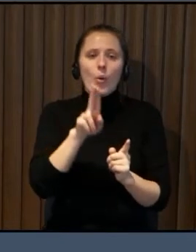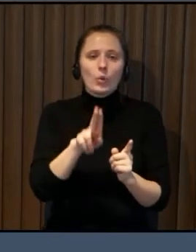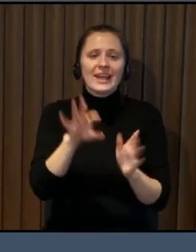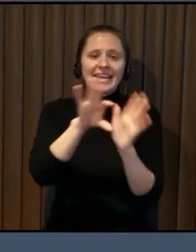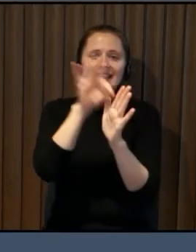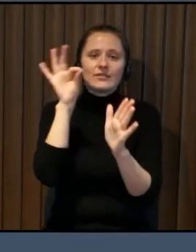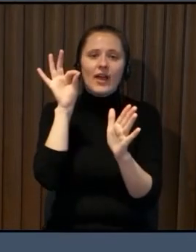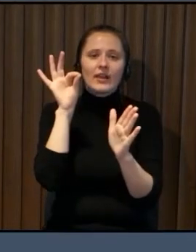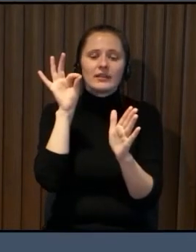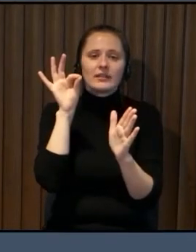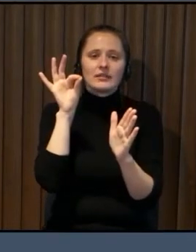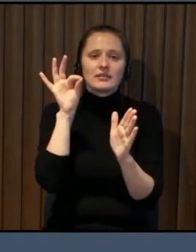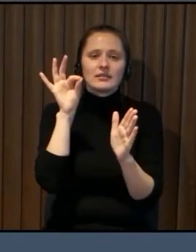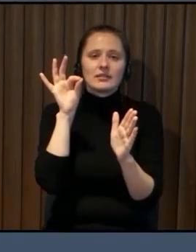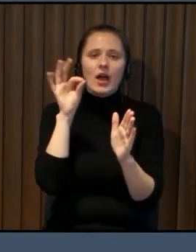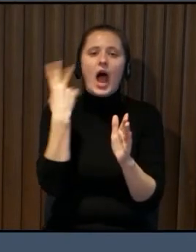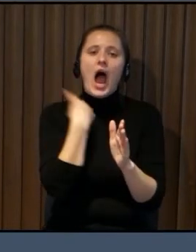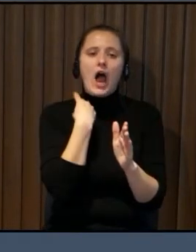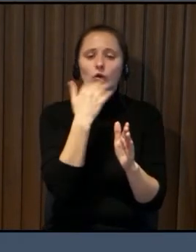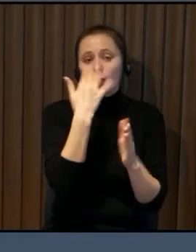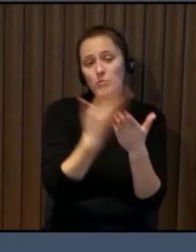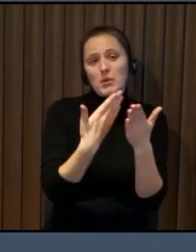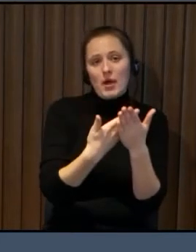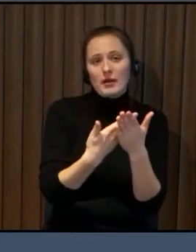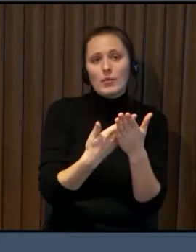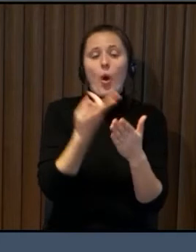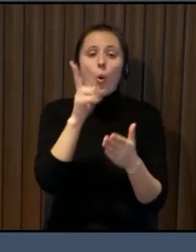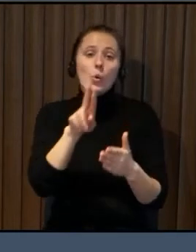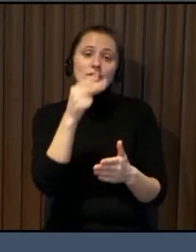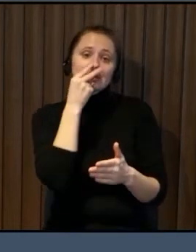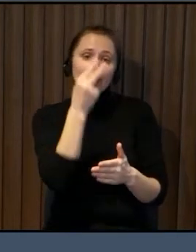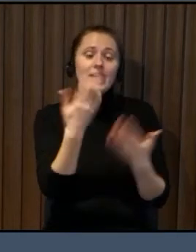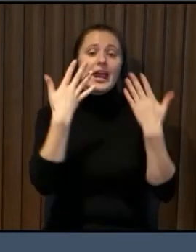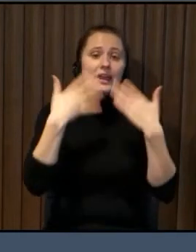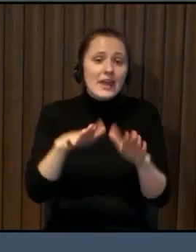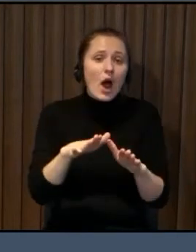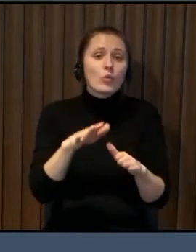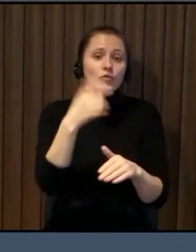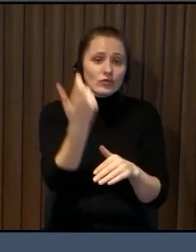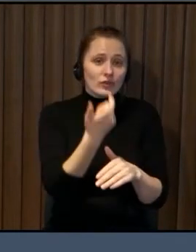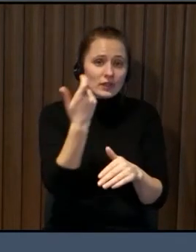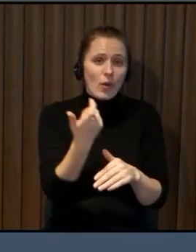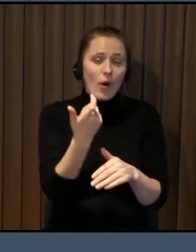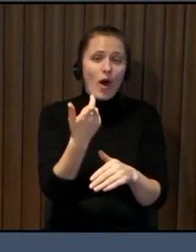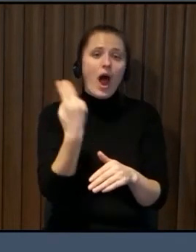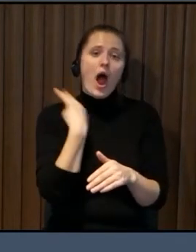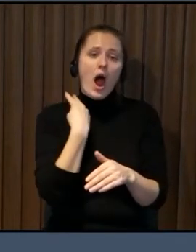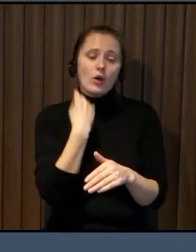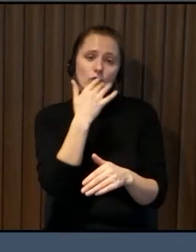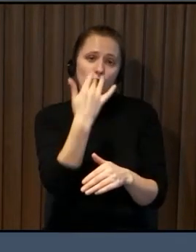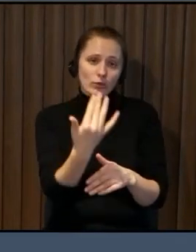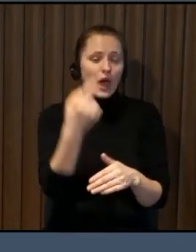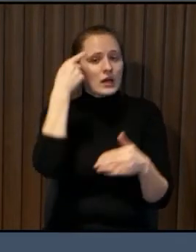of automatic translation, and I can choose, for example, English, and watch this video